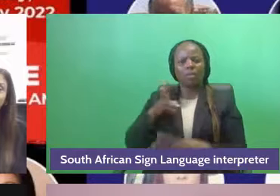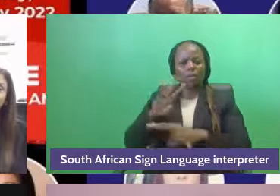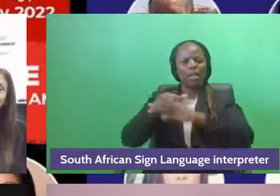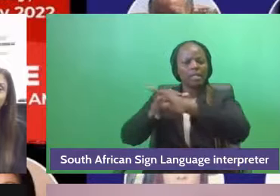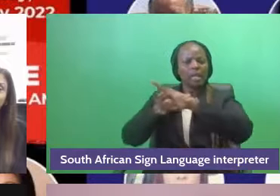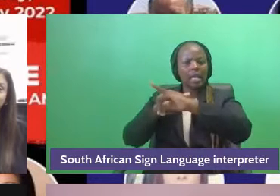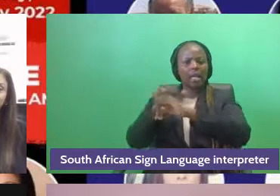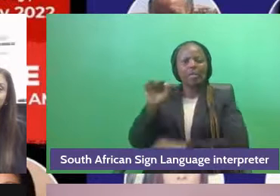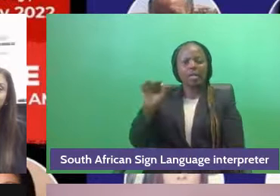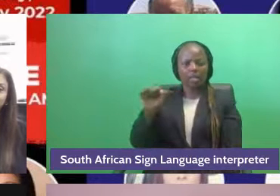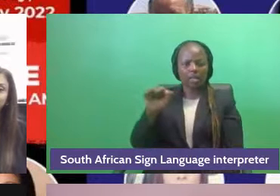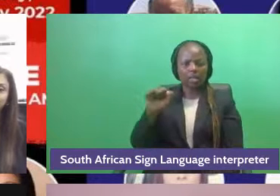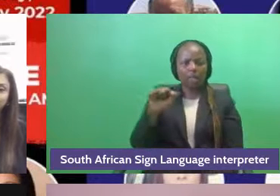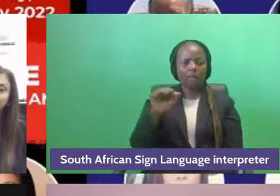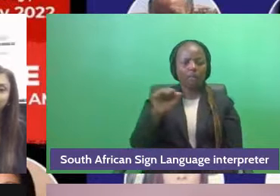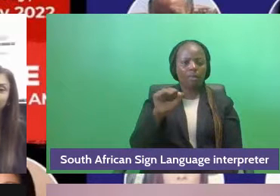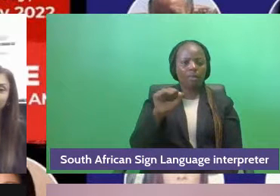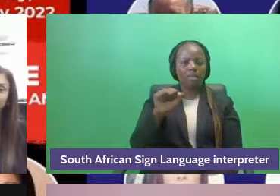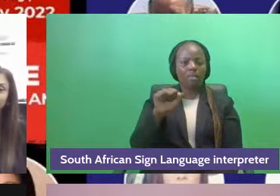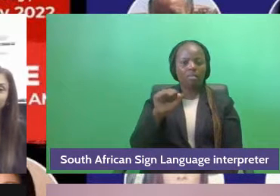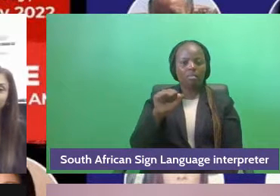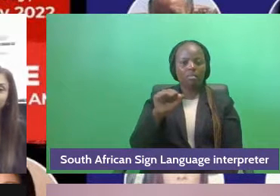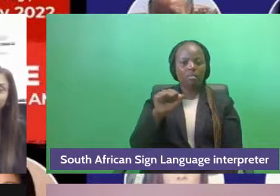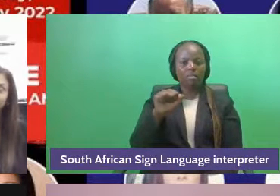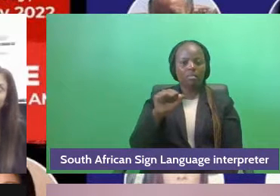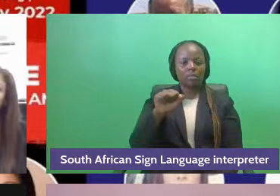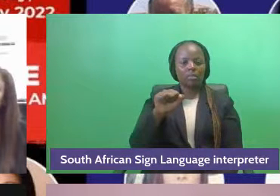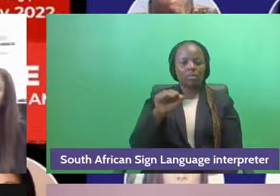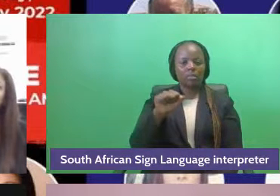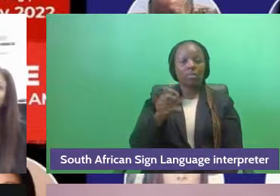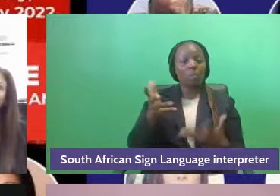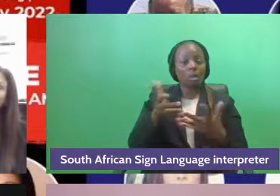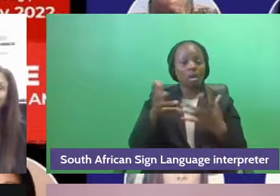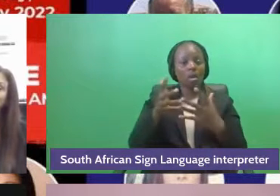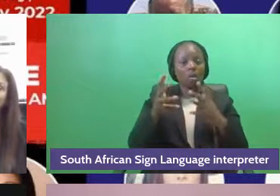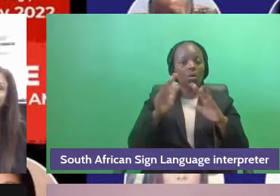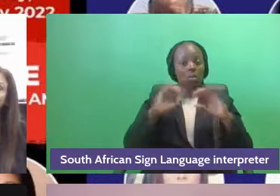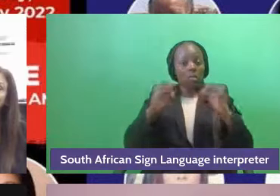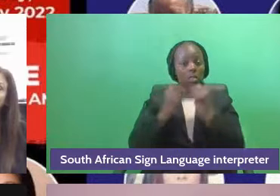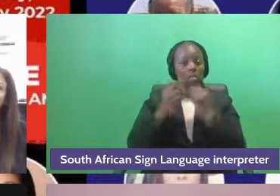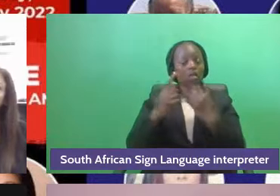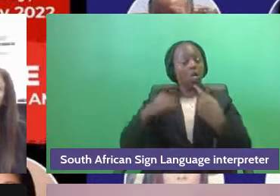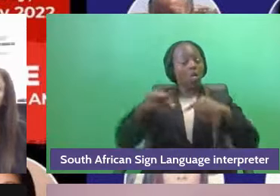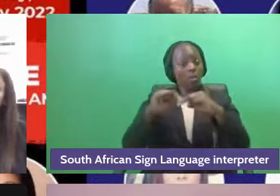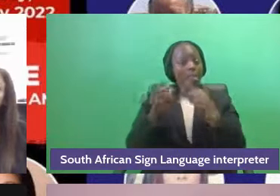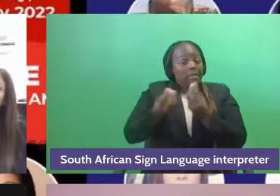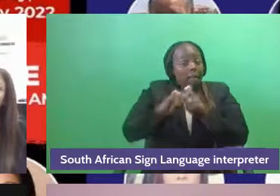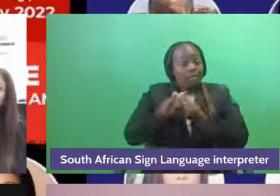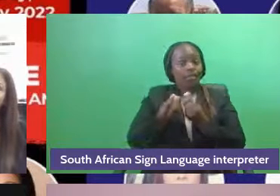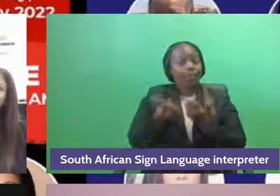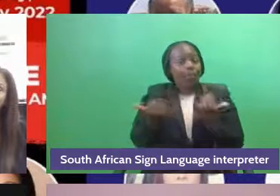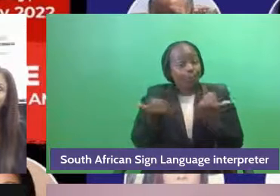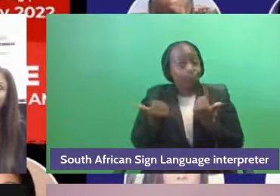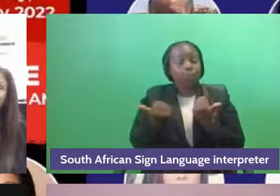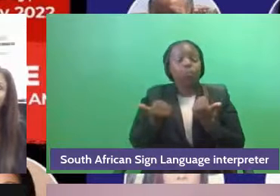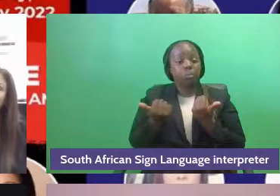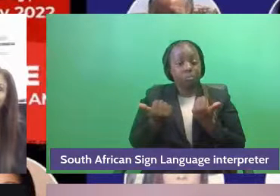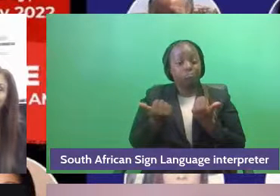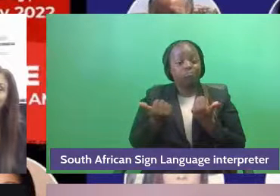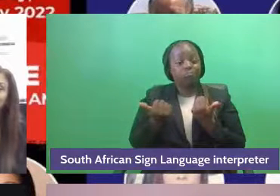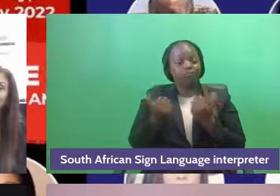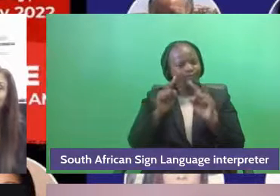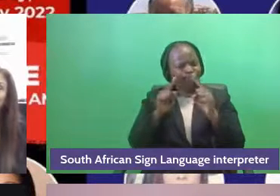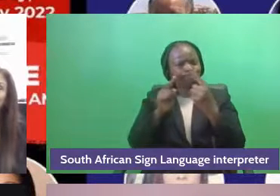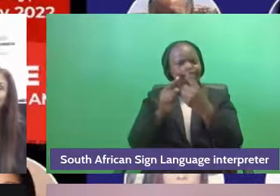let me just put it this way, as to say, within organizations, since we've already started something, we might as well just